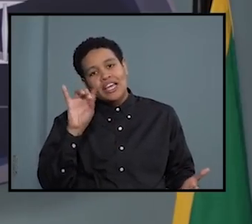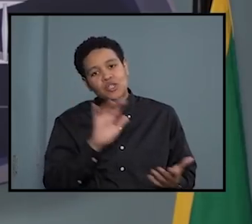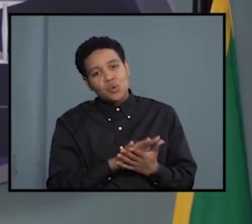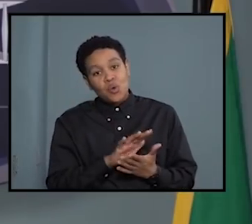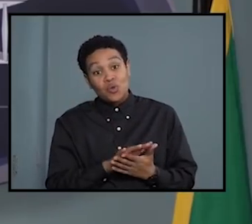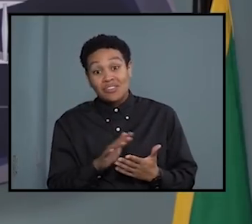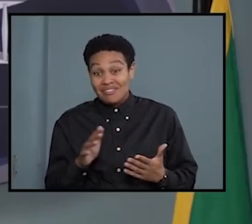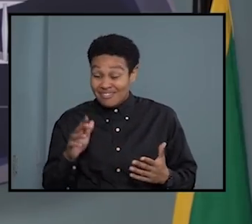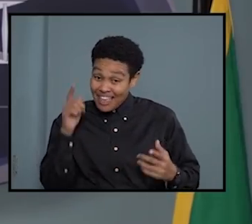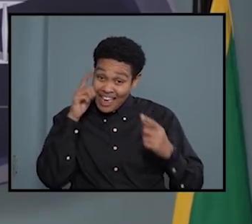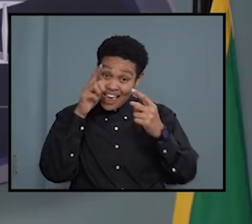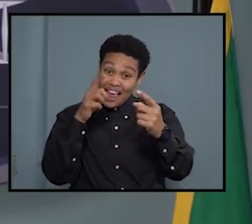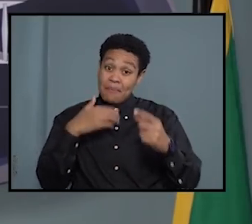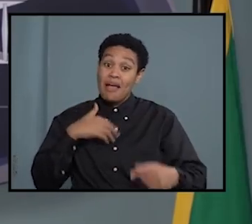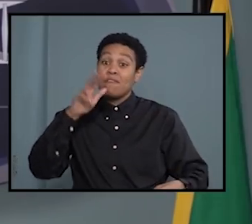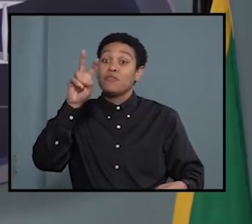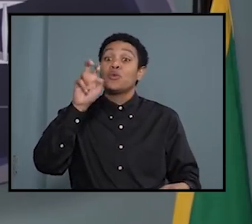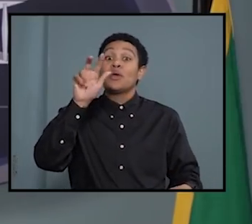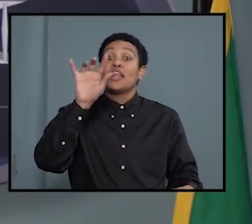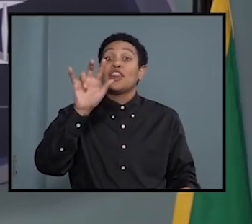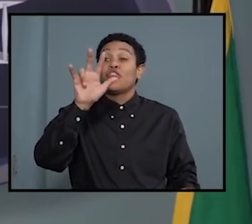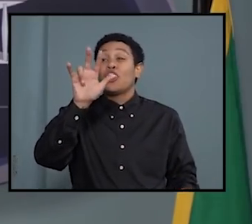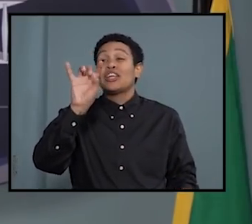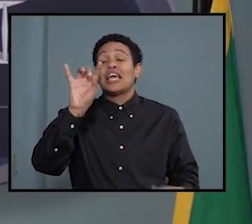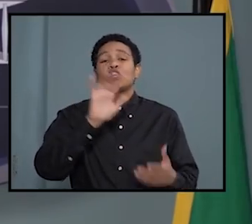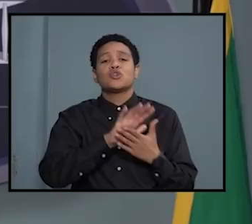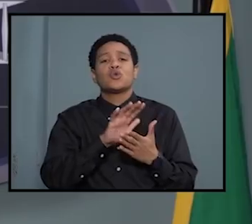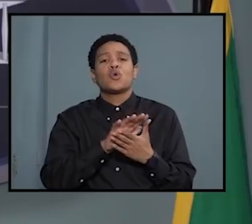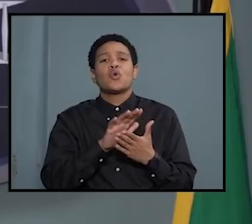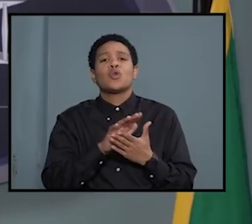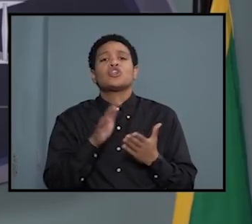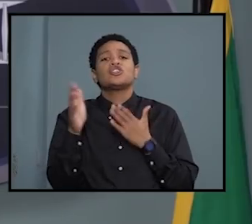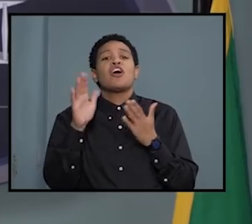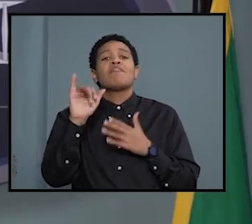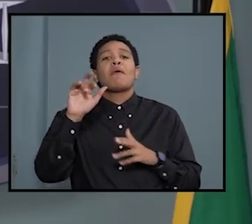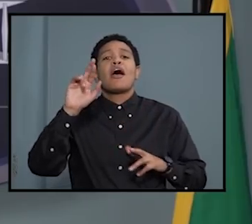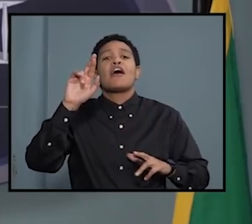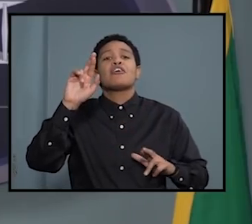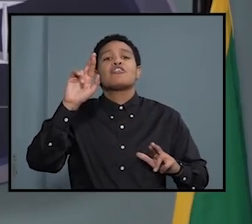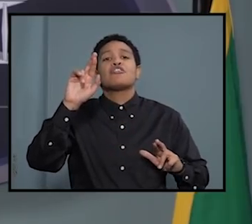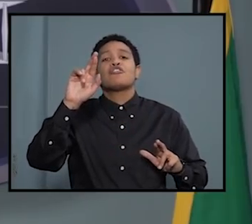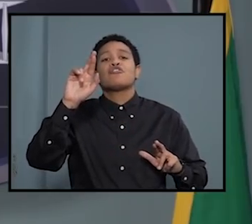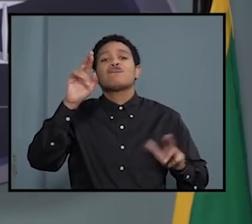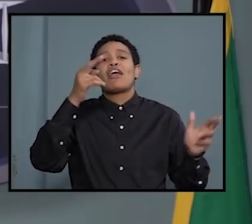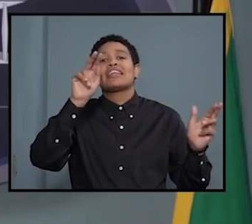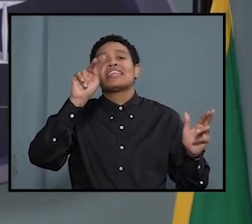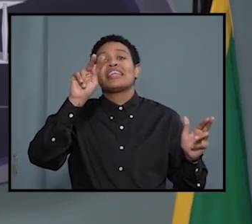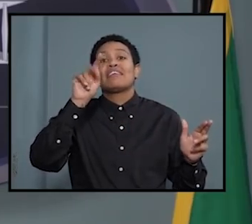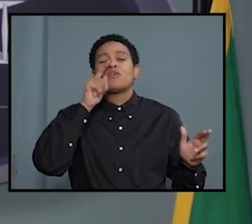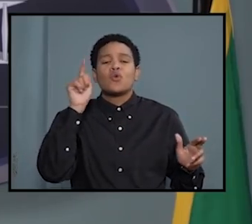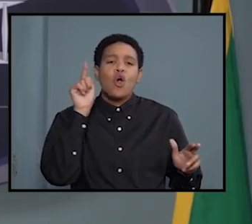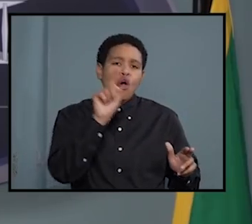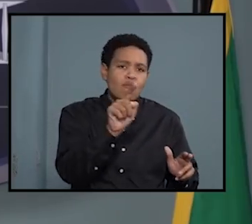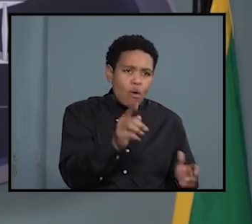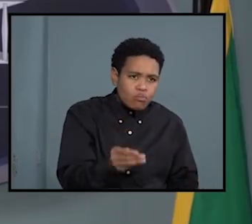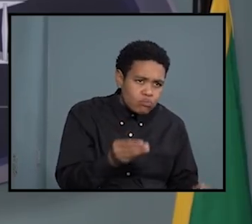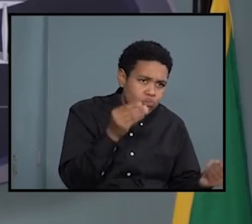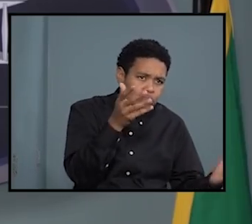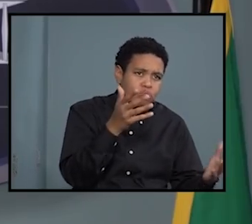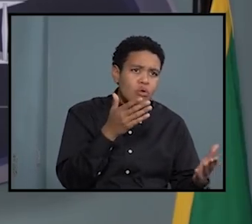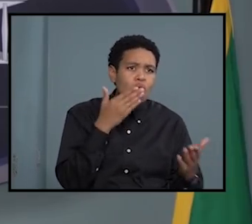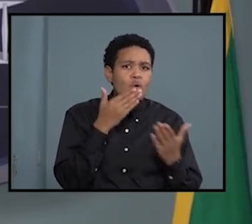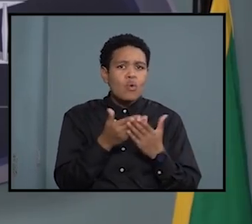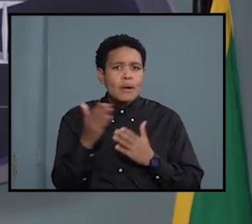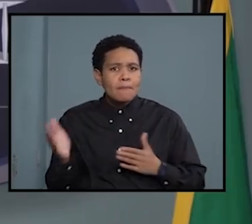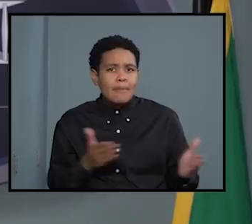have these 238 schools served by Ready TV that has come forward and put together a very